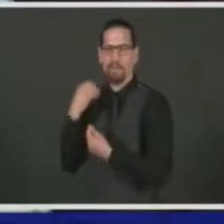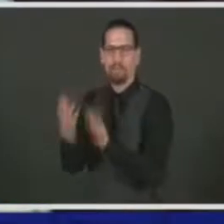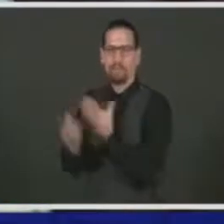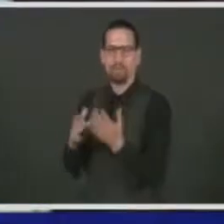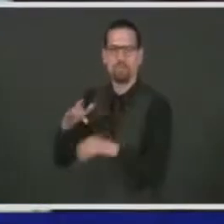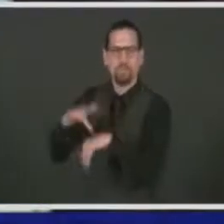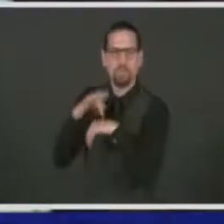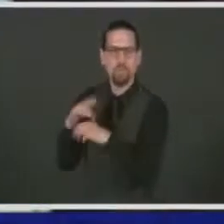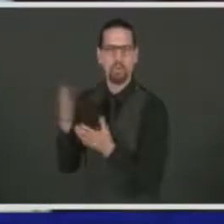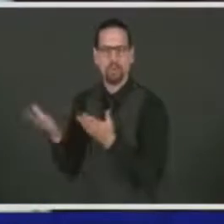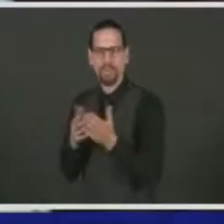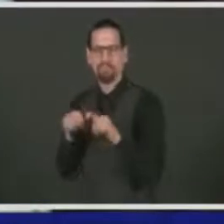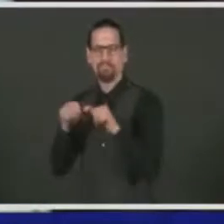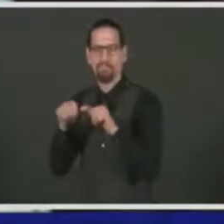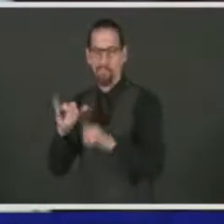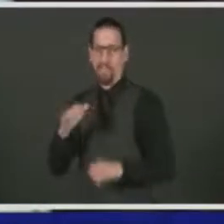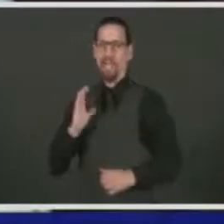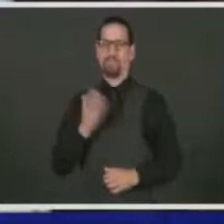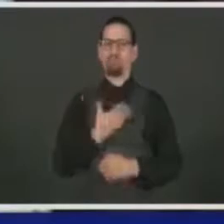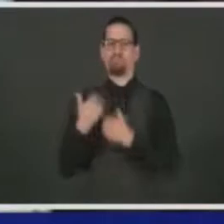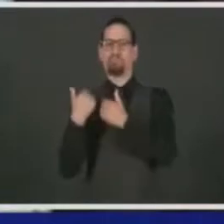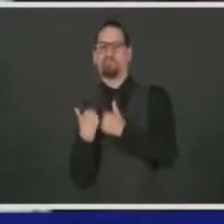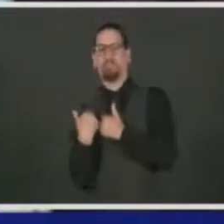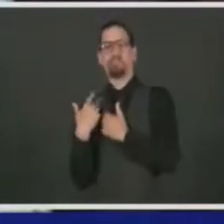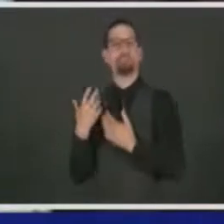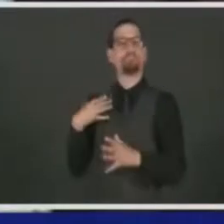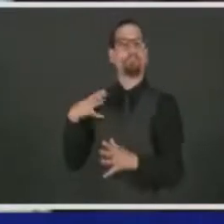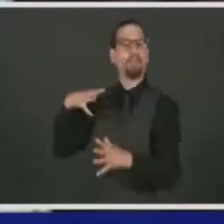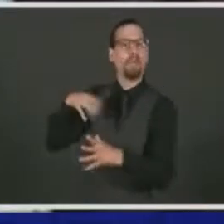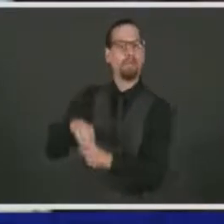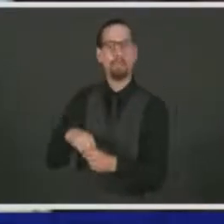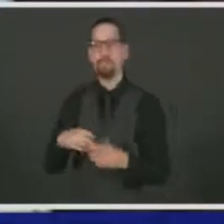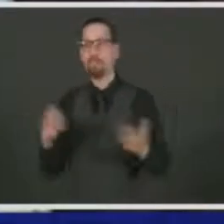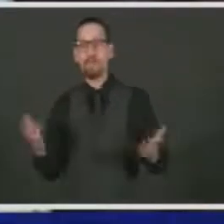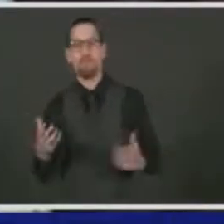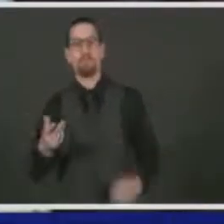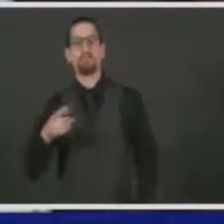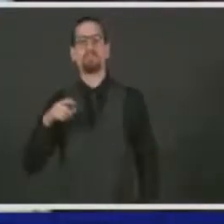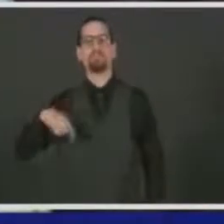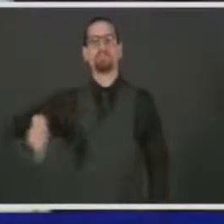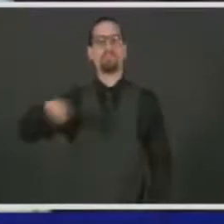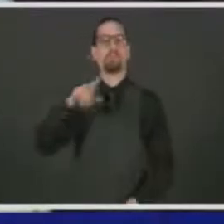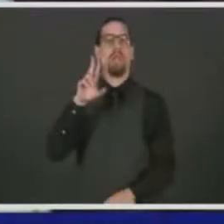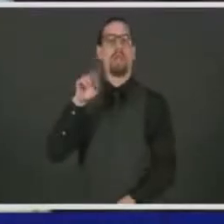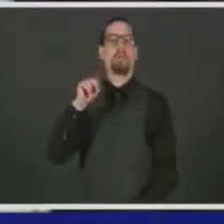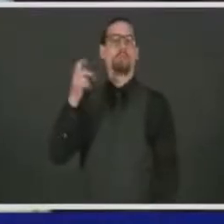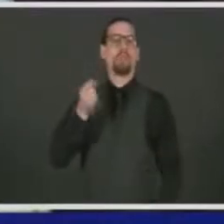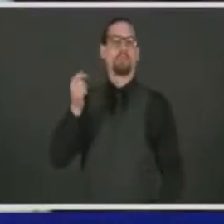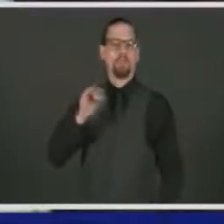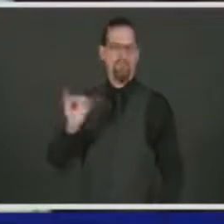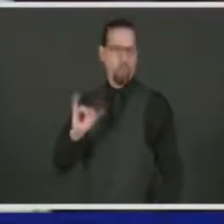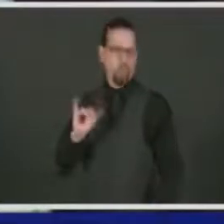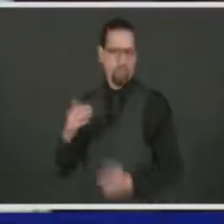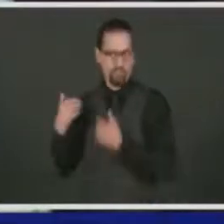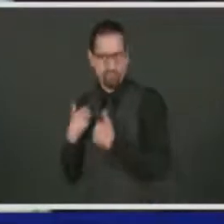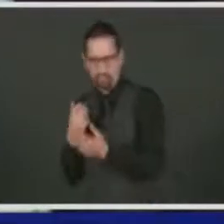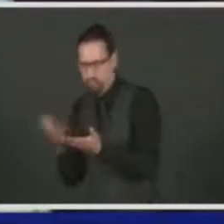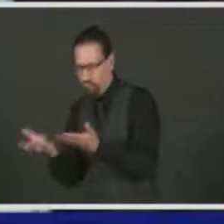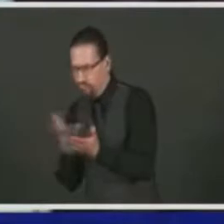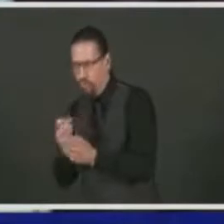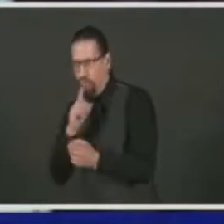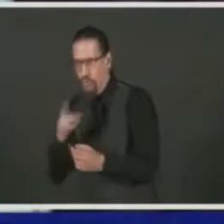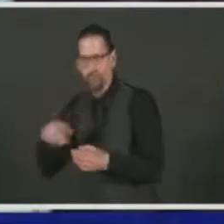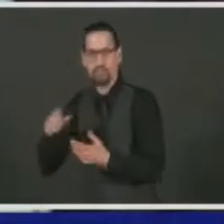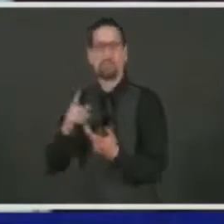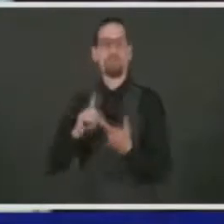what we're doing on employment and access to care and education. So before passing things